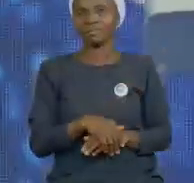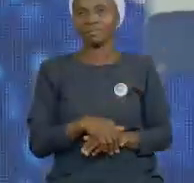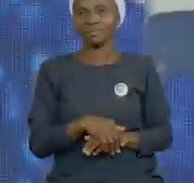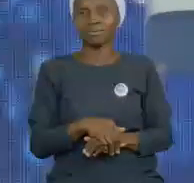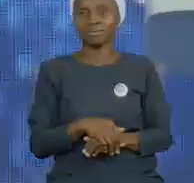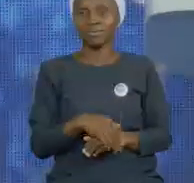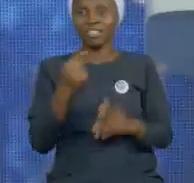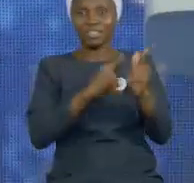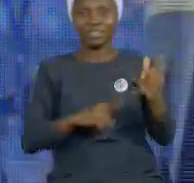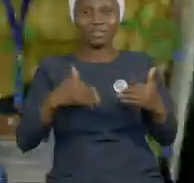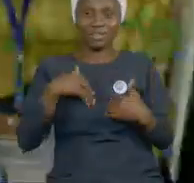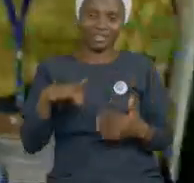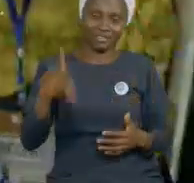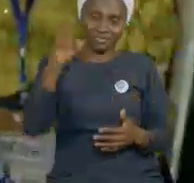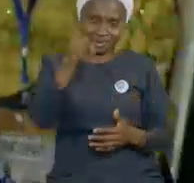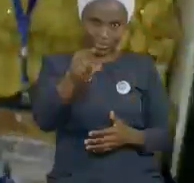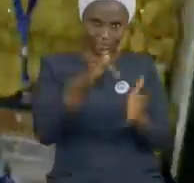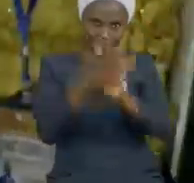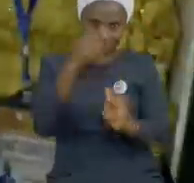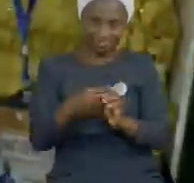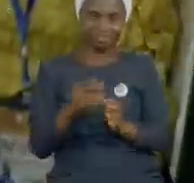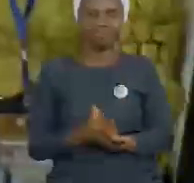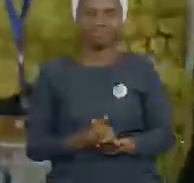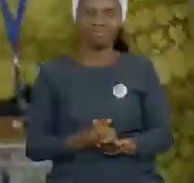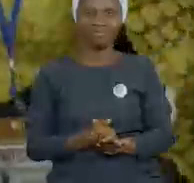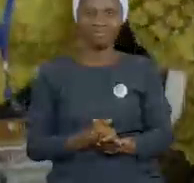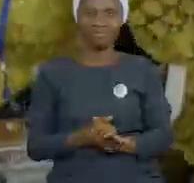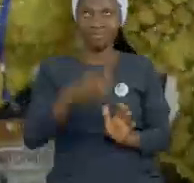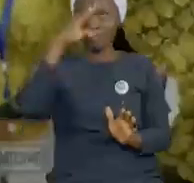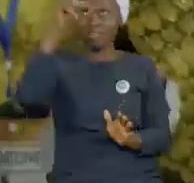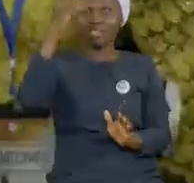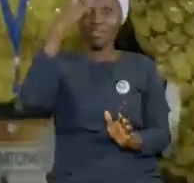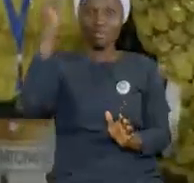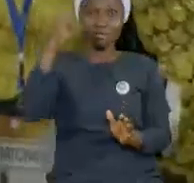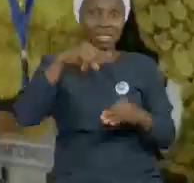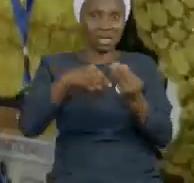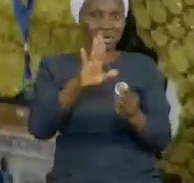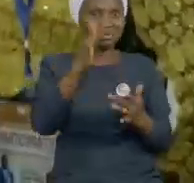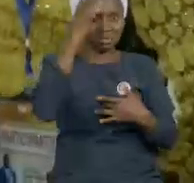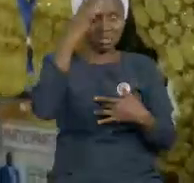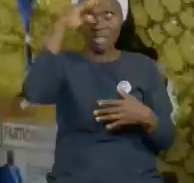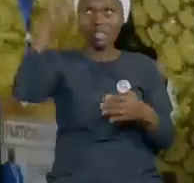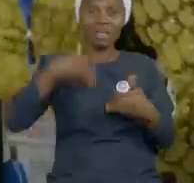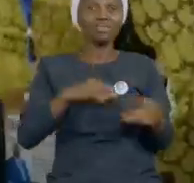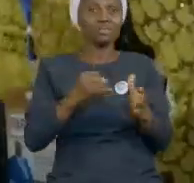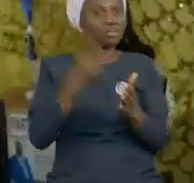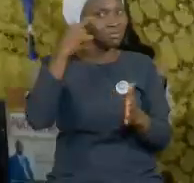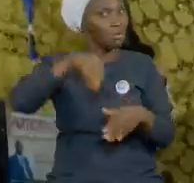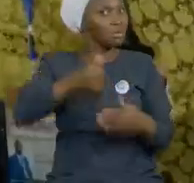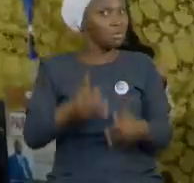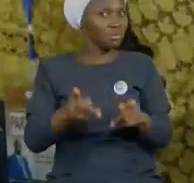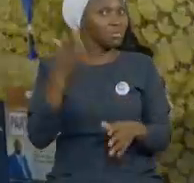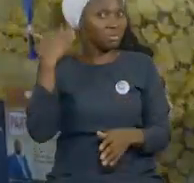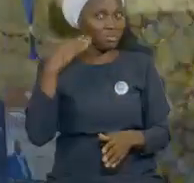The Lord has located you. He knows about the sickness. He's done it for other people before. He says,